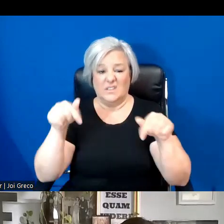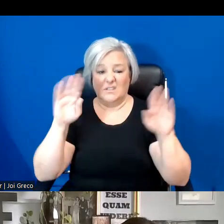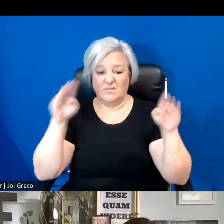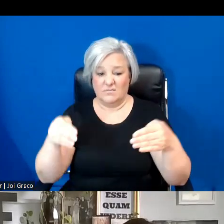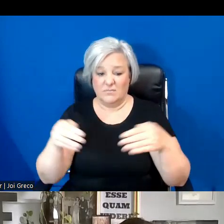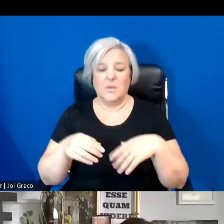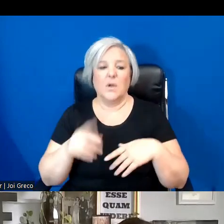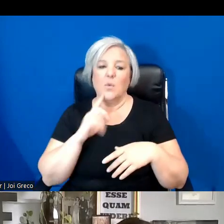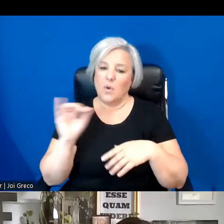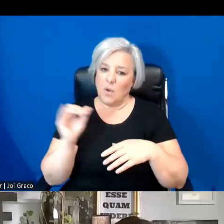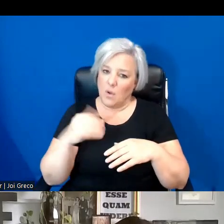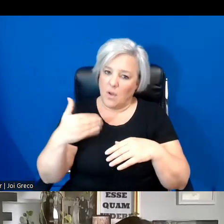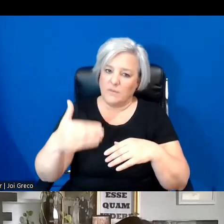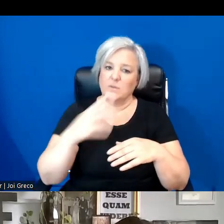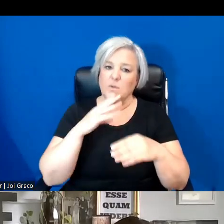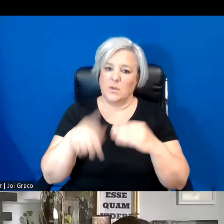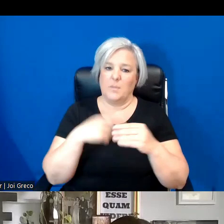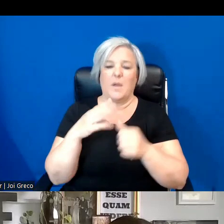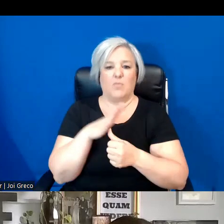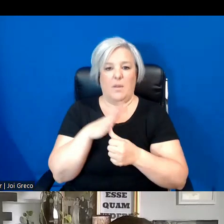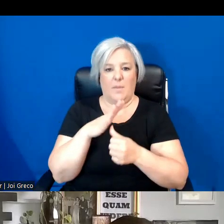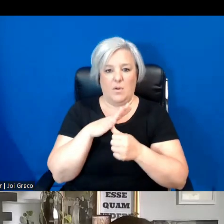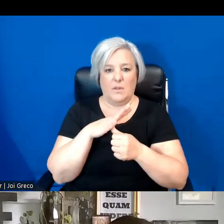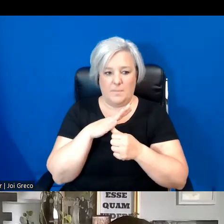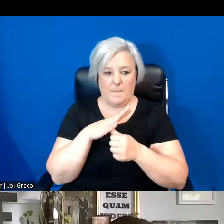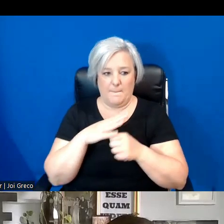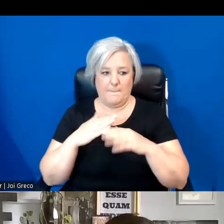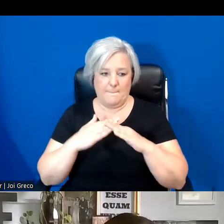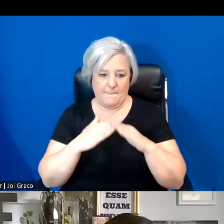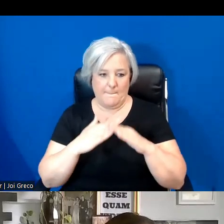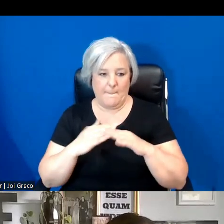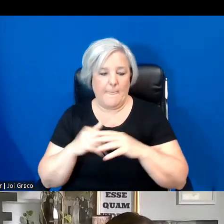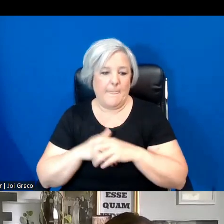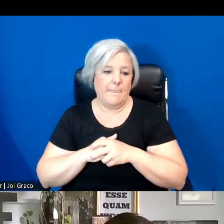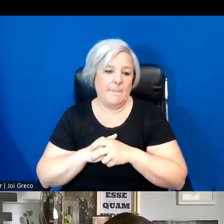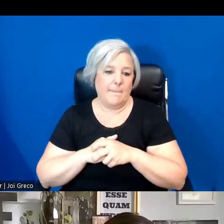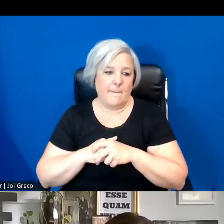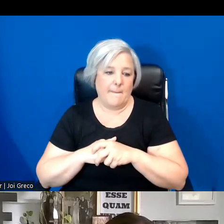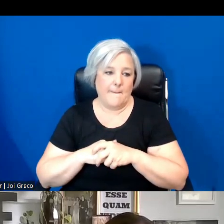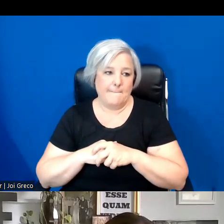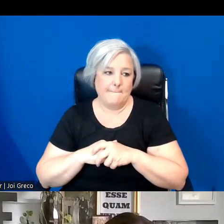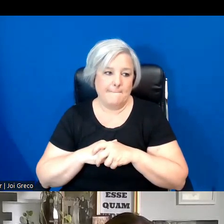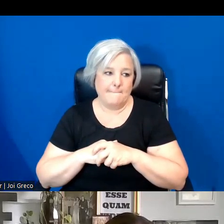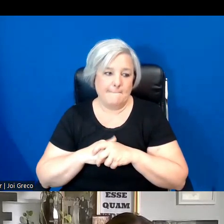around, we're often talking about primary prevention. Next slide, please.